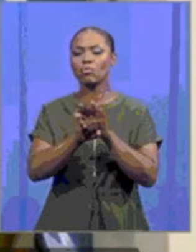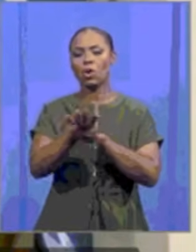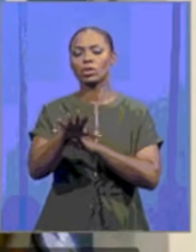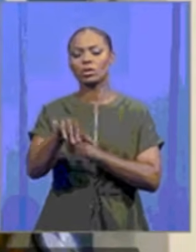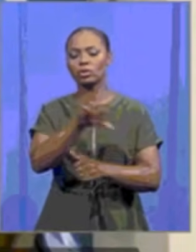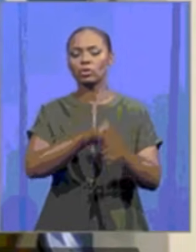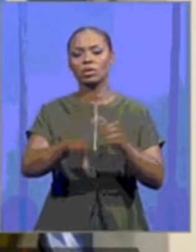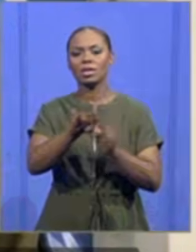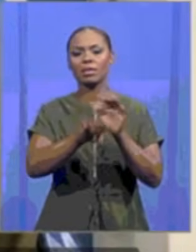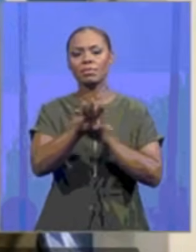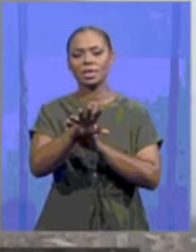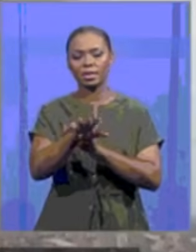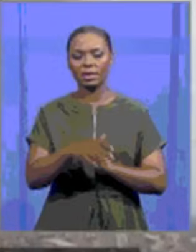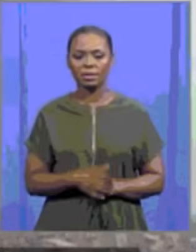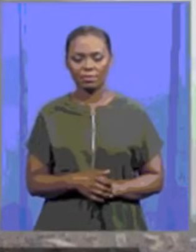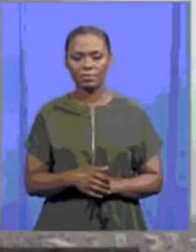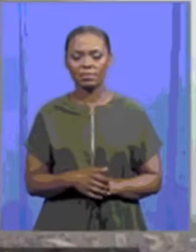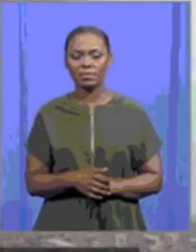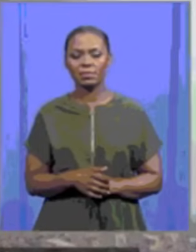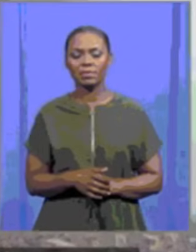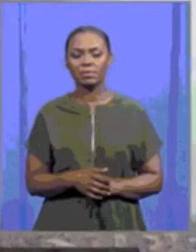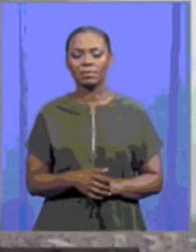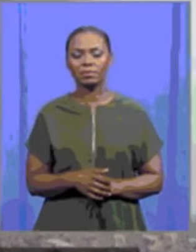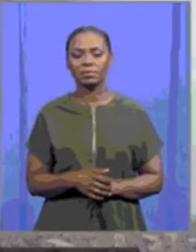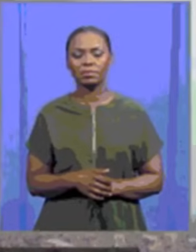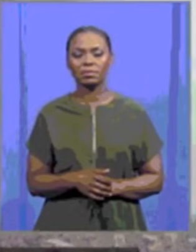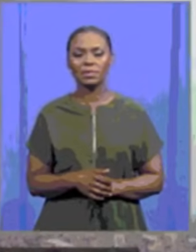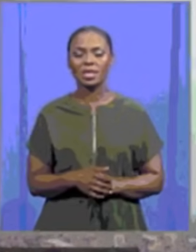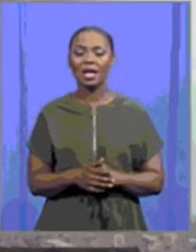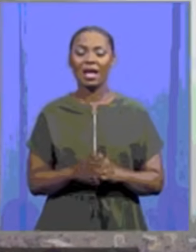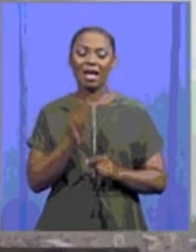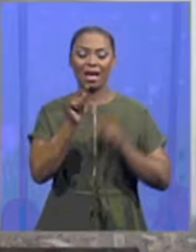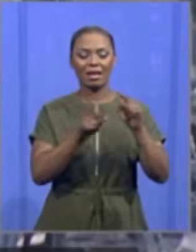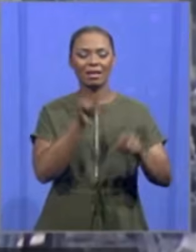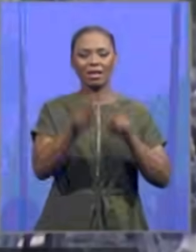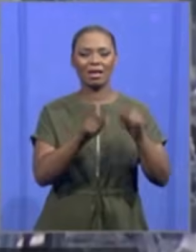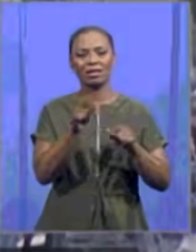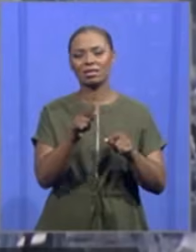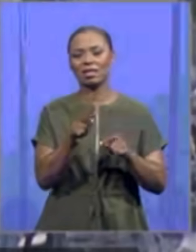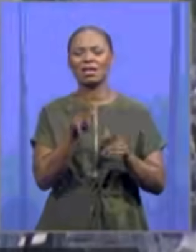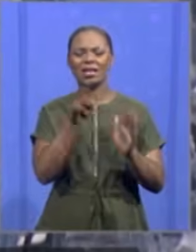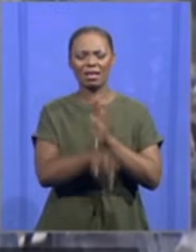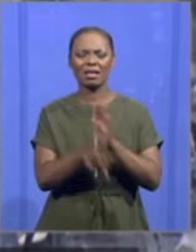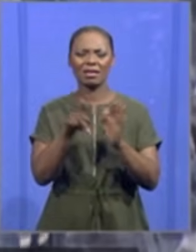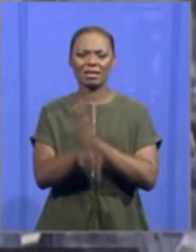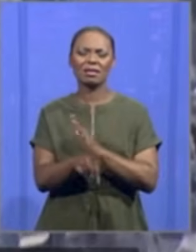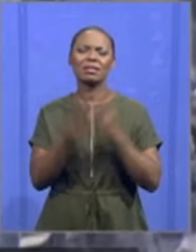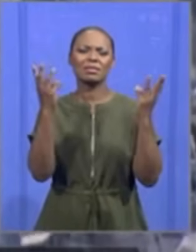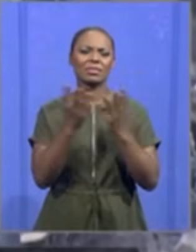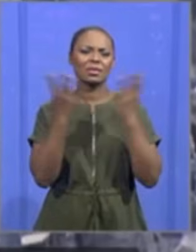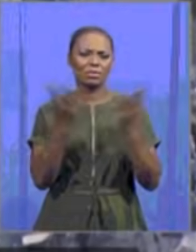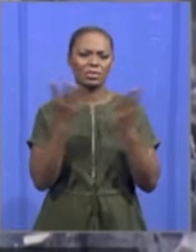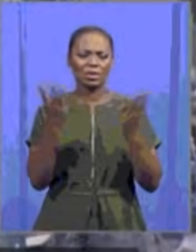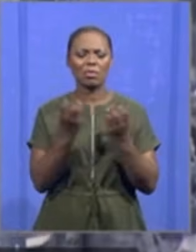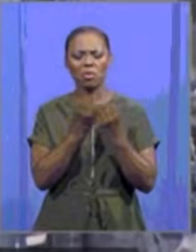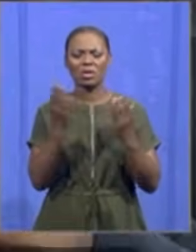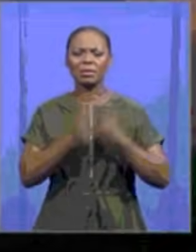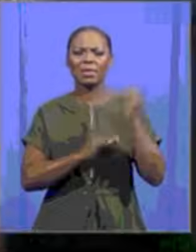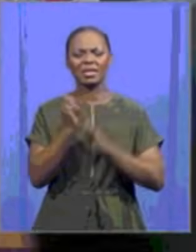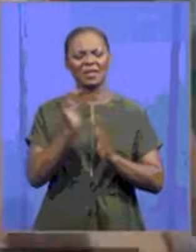media. Beheadings. On the Israeli allegations of killing civilians and beheading of babies, which